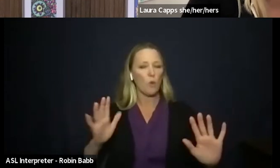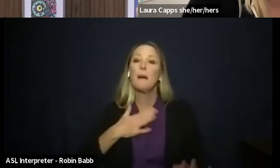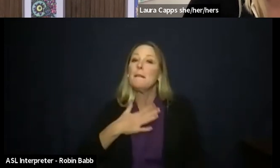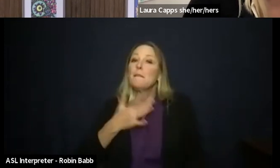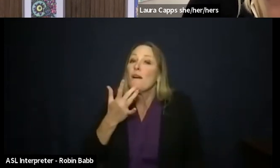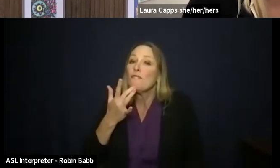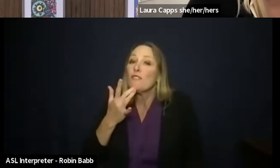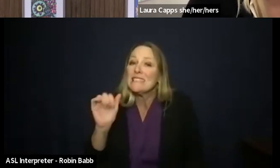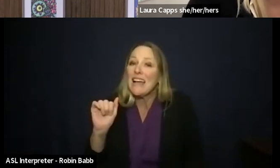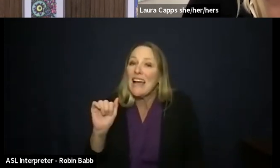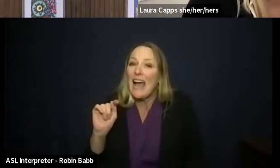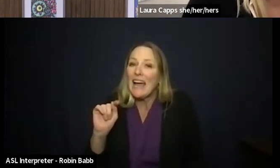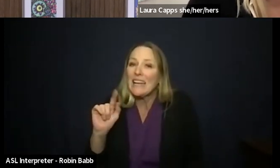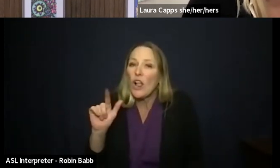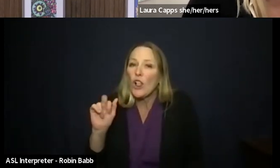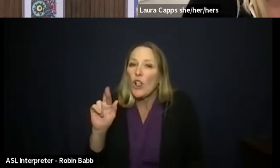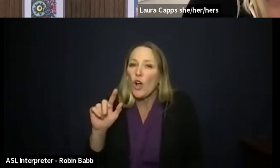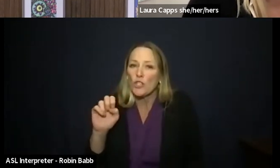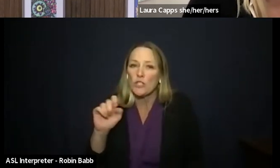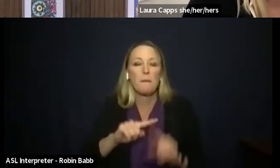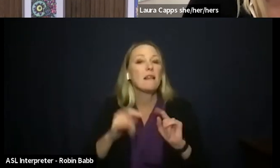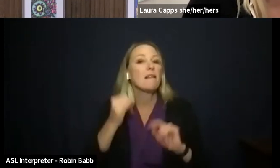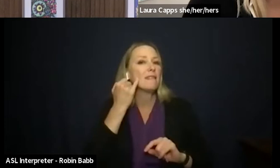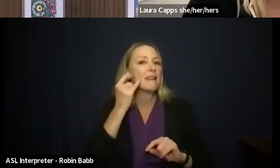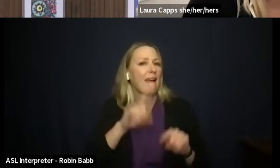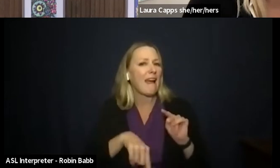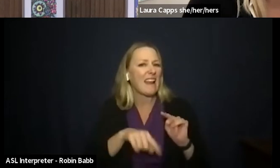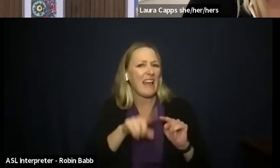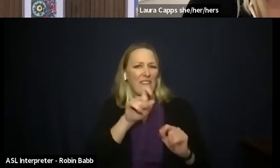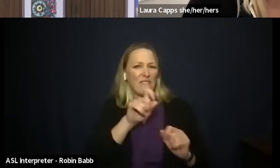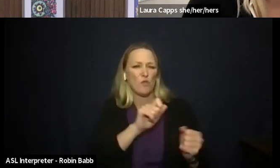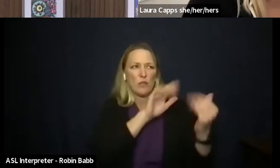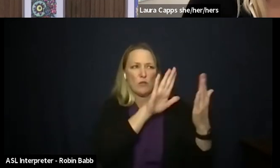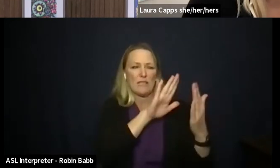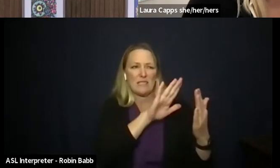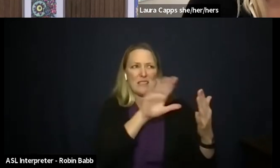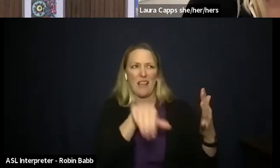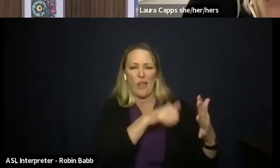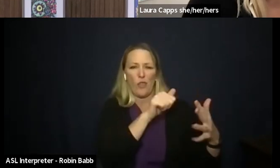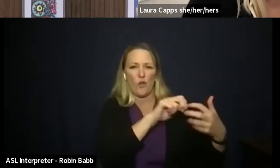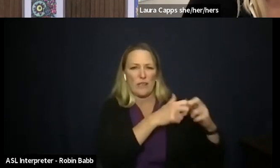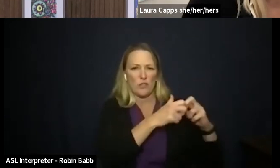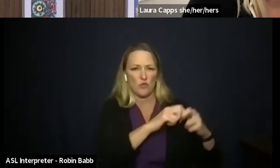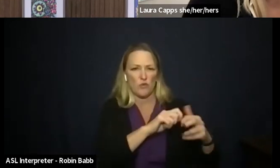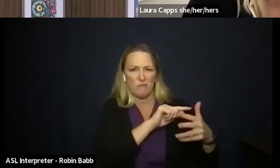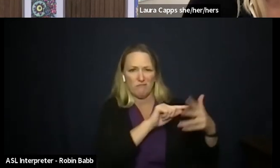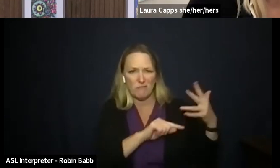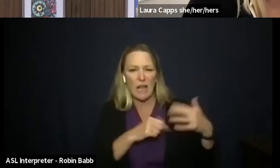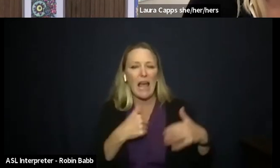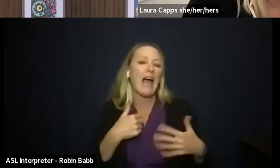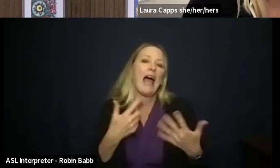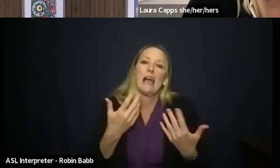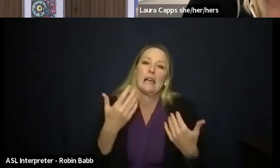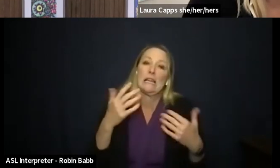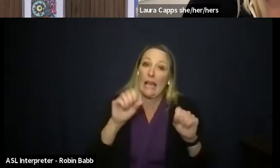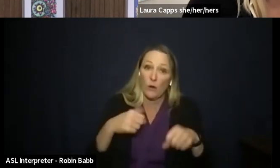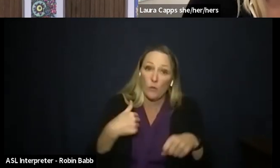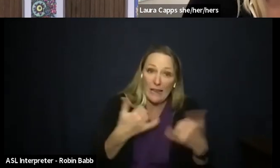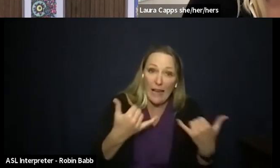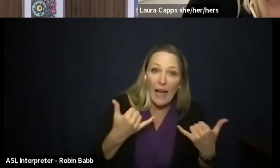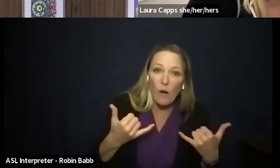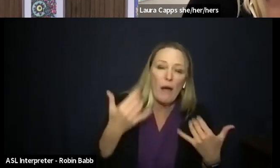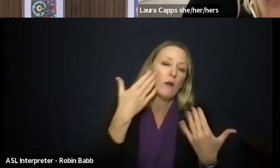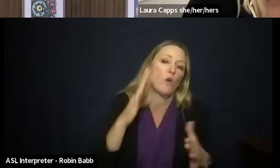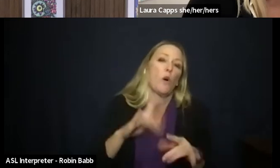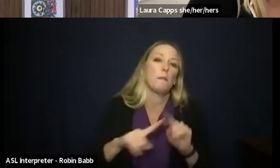can't i would still like to address those issues i don't know if they can be resolved here but at least like to have them in the mix as we go